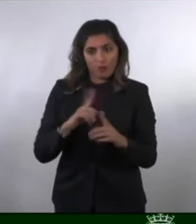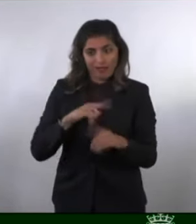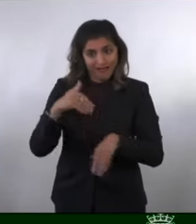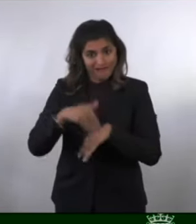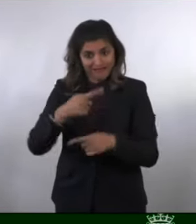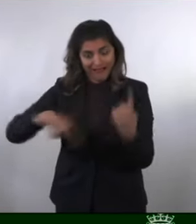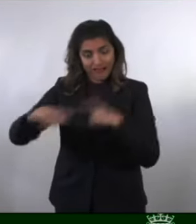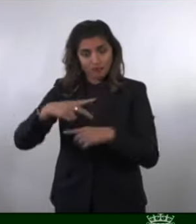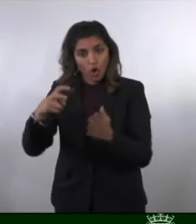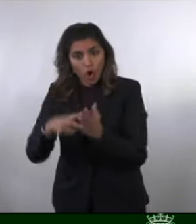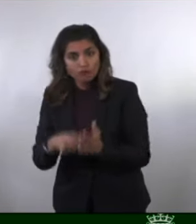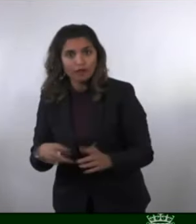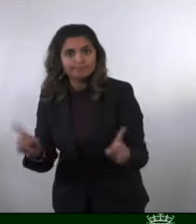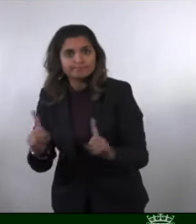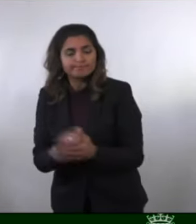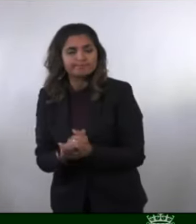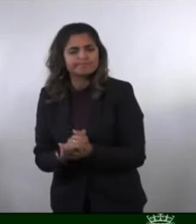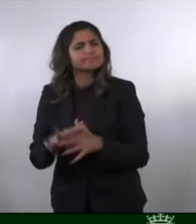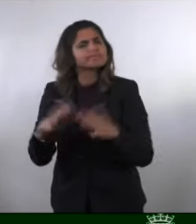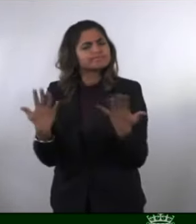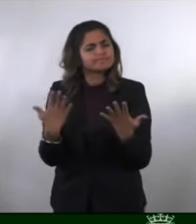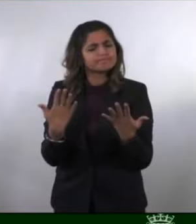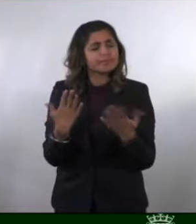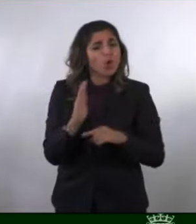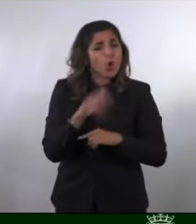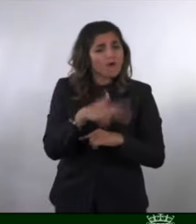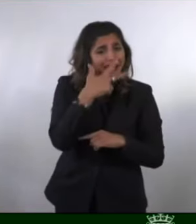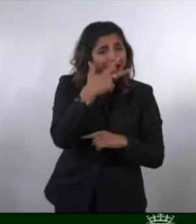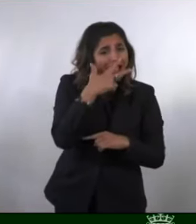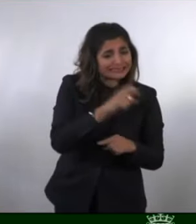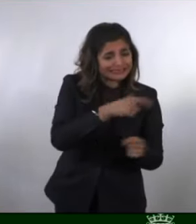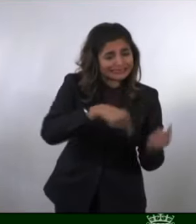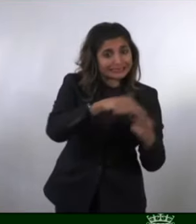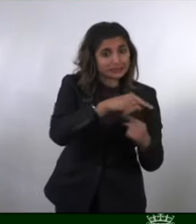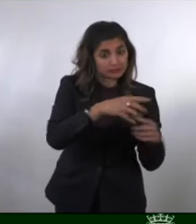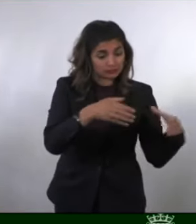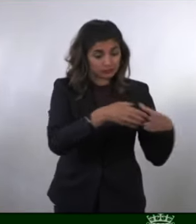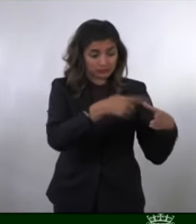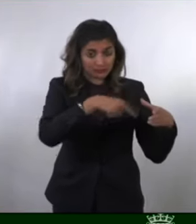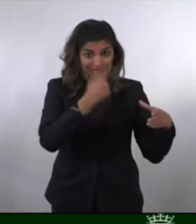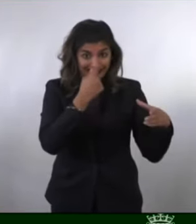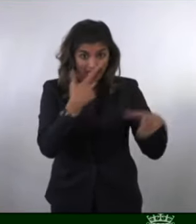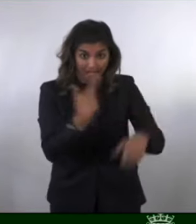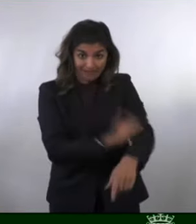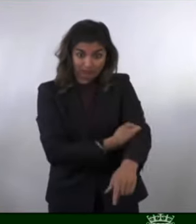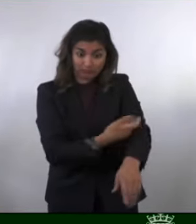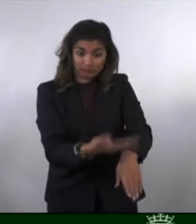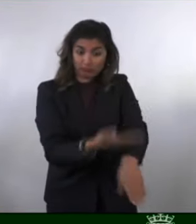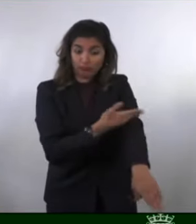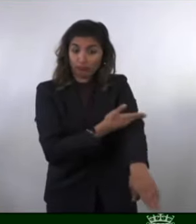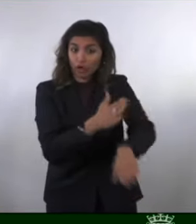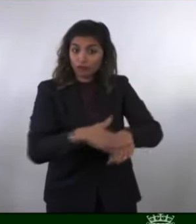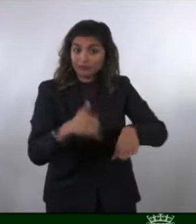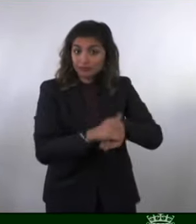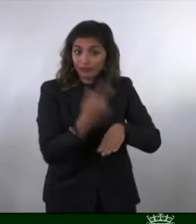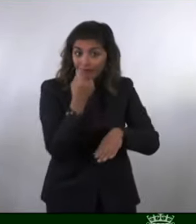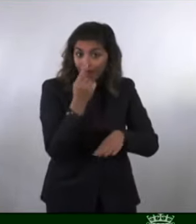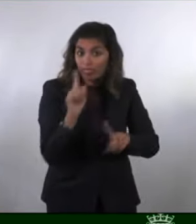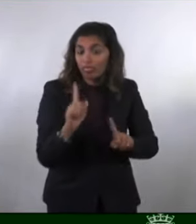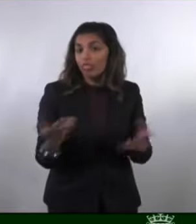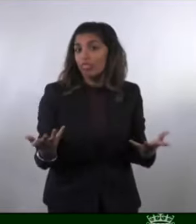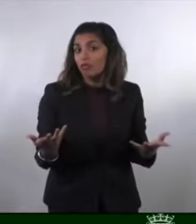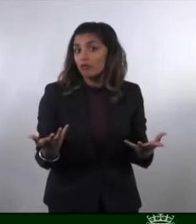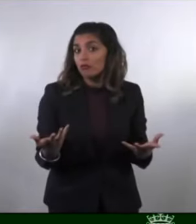think of the chances of getting the over 80s and most vulnerable vaccinated before Christmas, so that that great festival can be a lot more stressful for